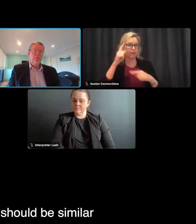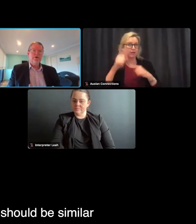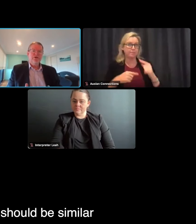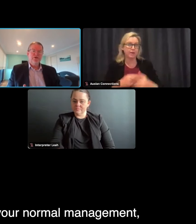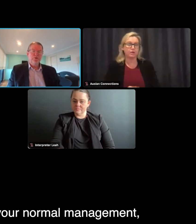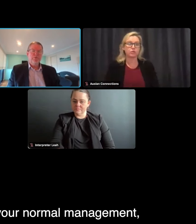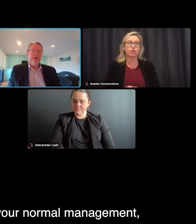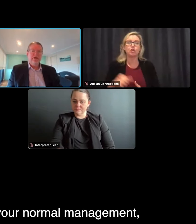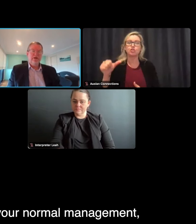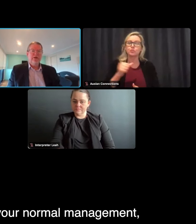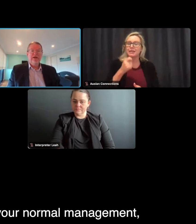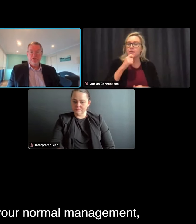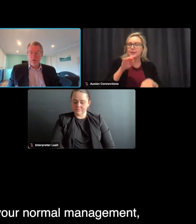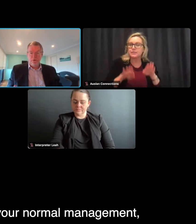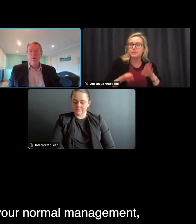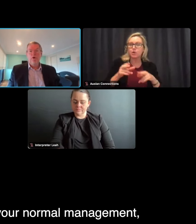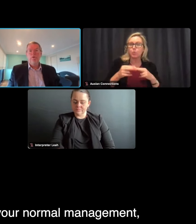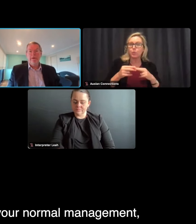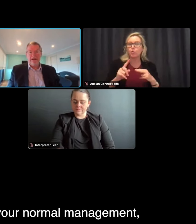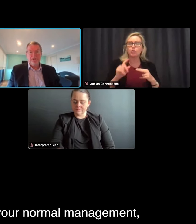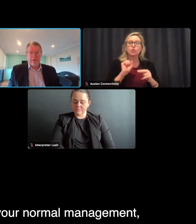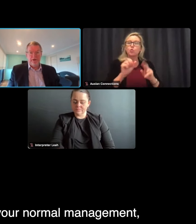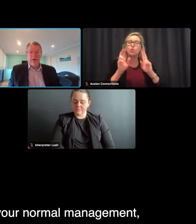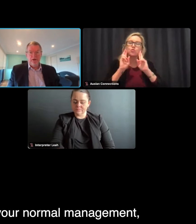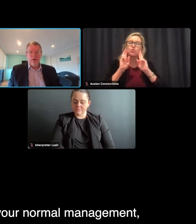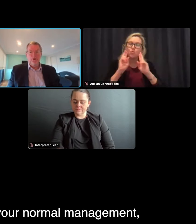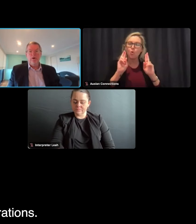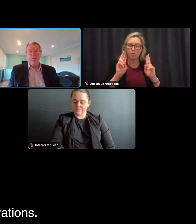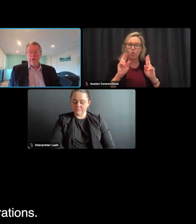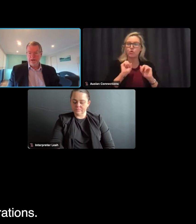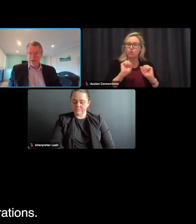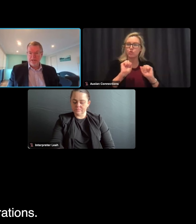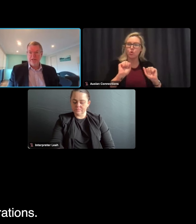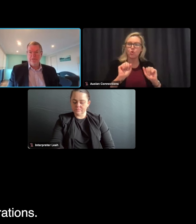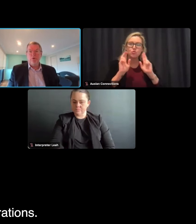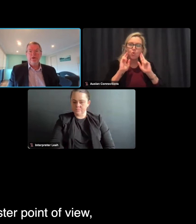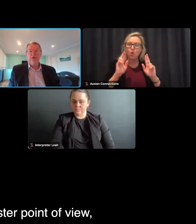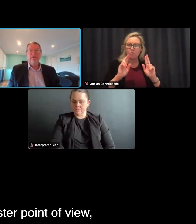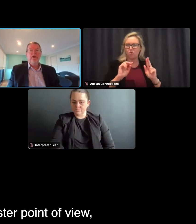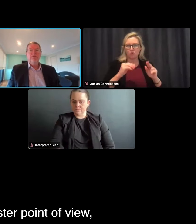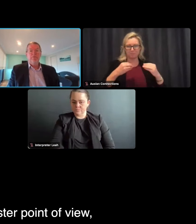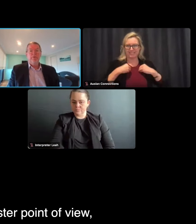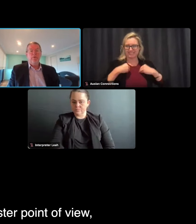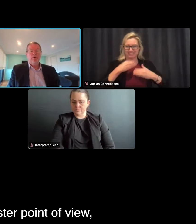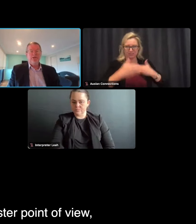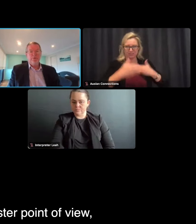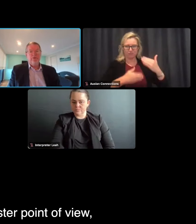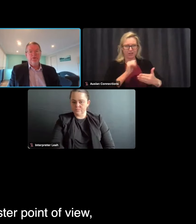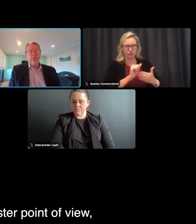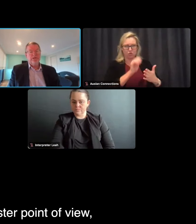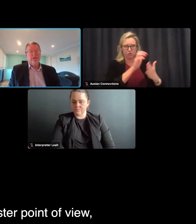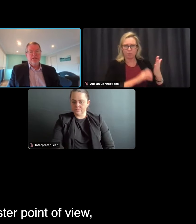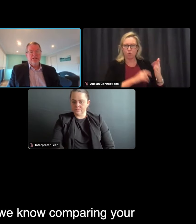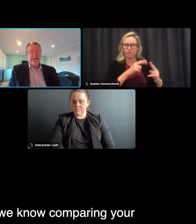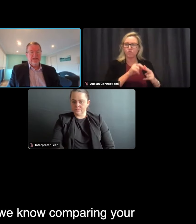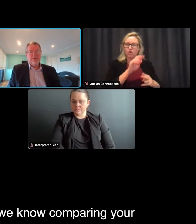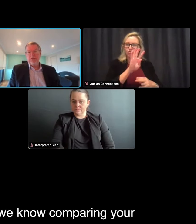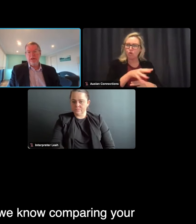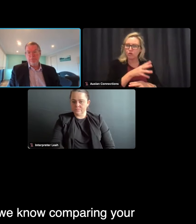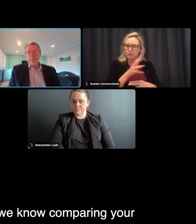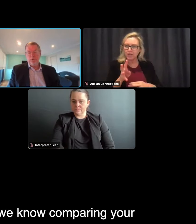be similar to what you should be including in your normal management, your normal operations. It's important from a roster point of view, which